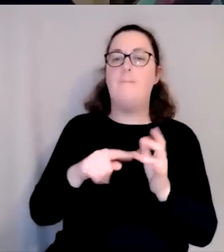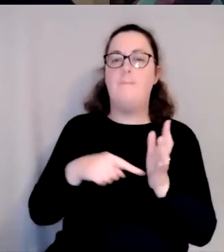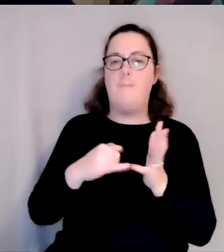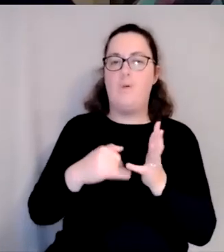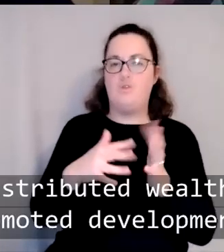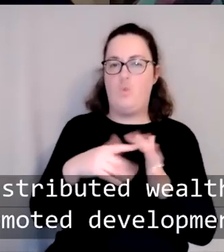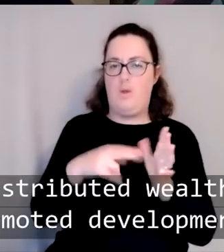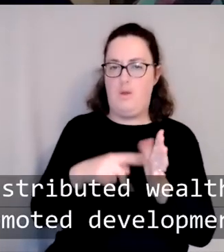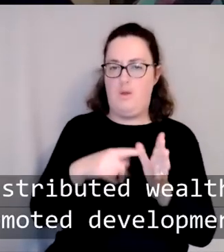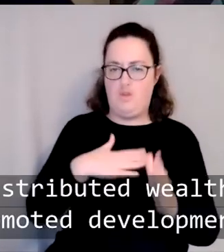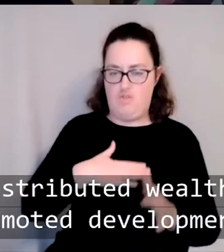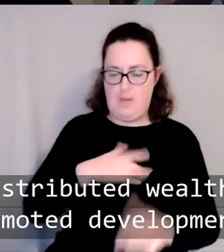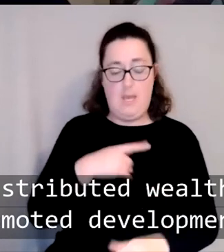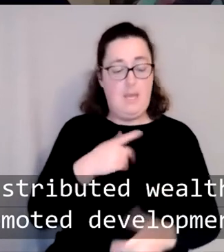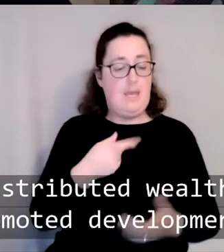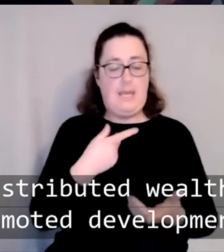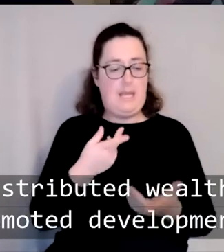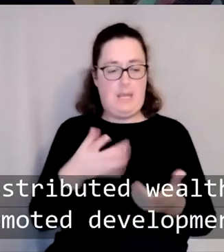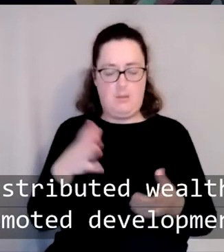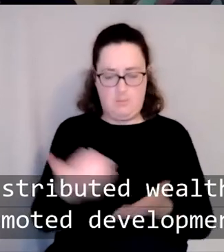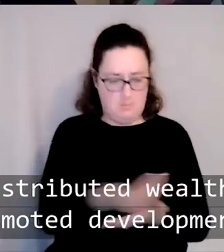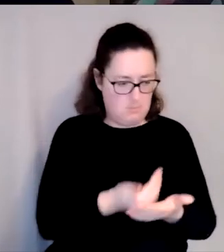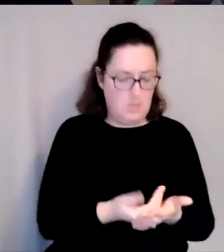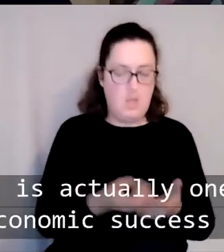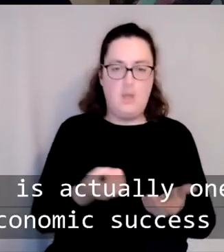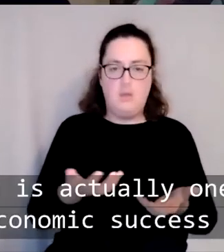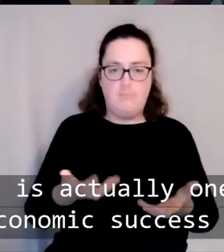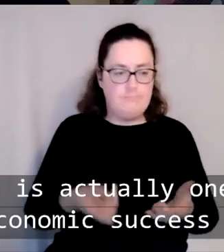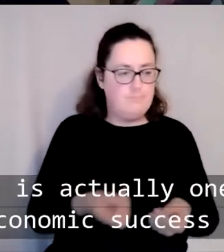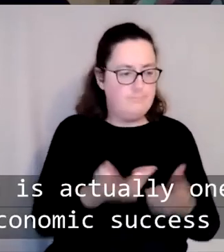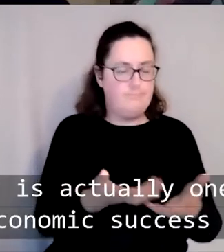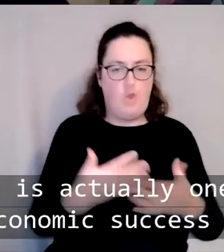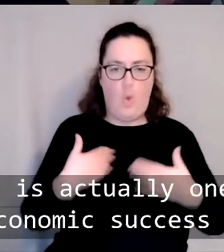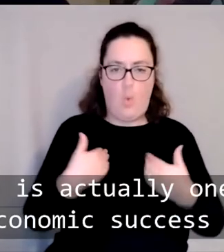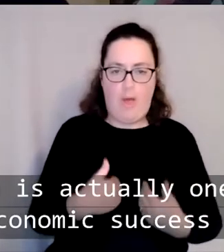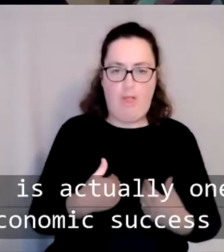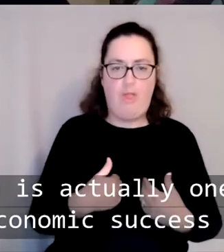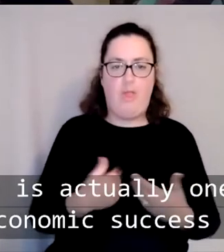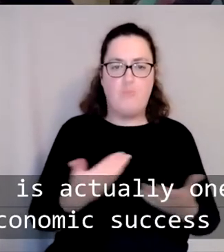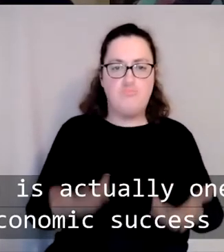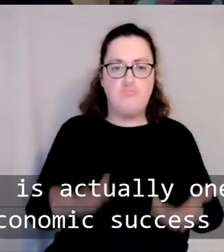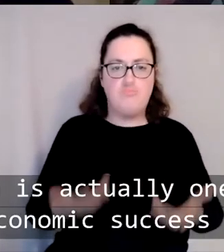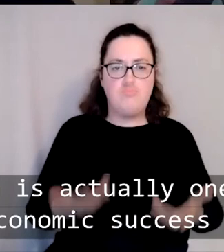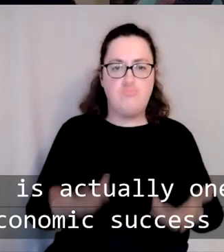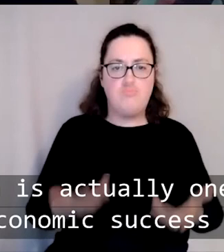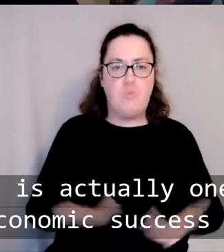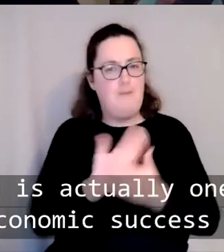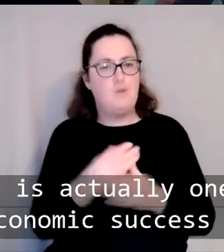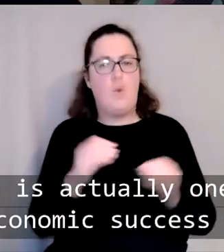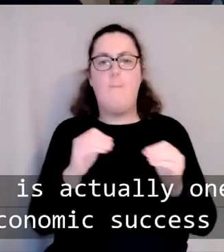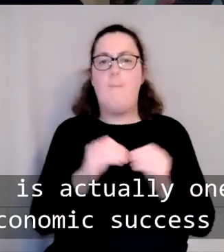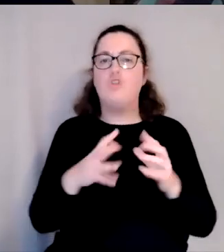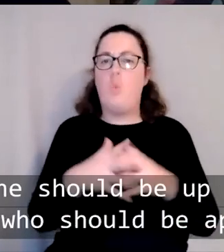peaceful, distributed wealth, promoted development. You know, Botswana is actually one of the real economic